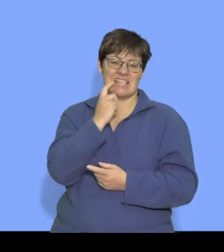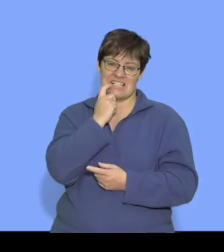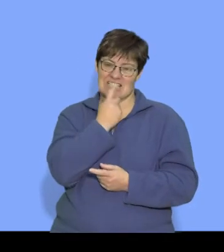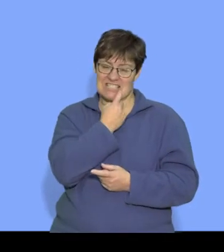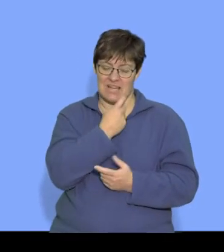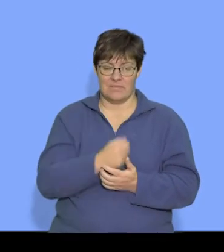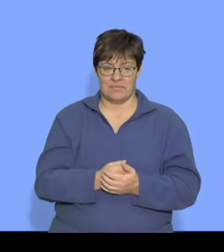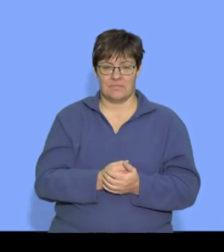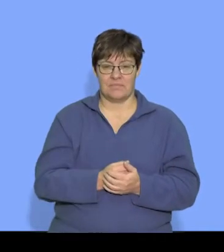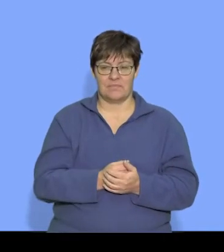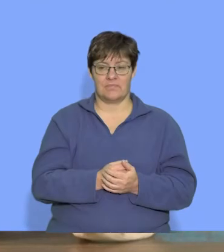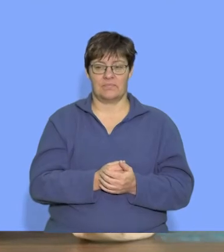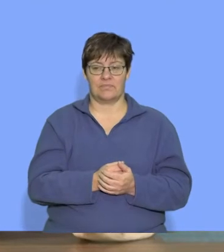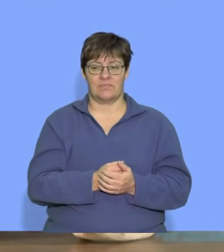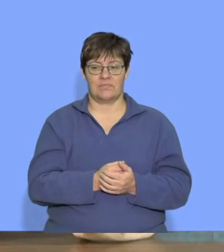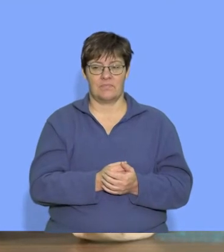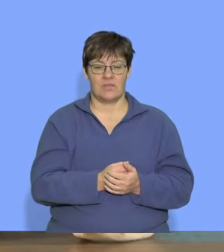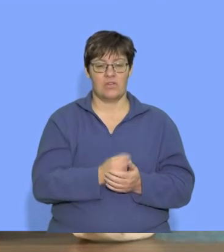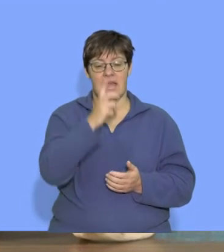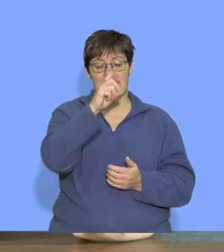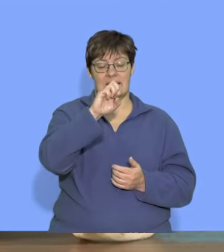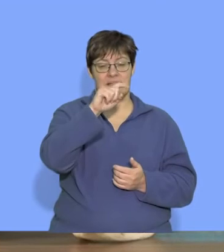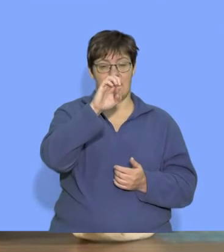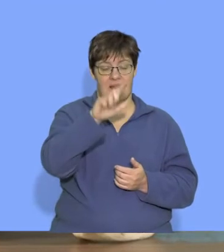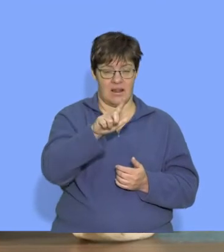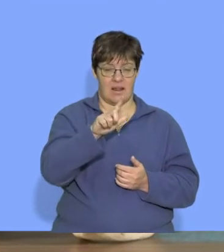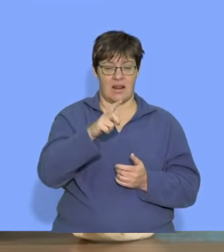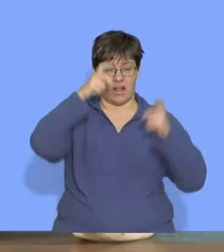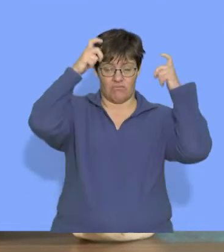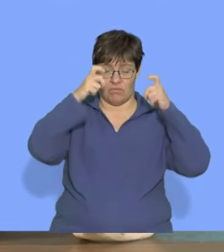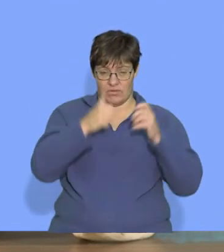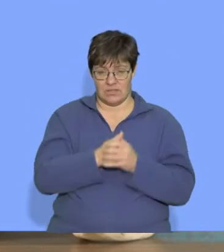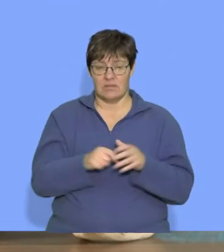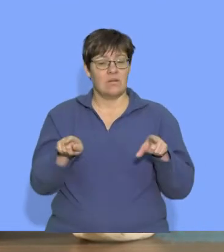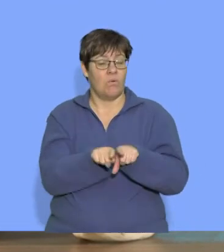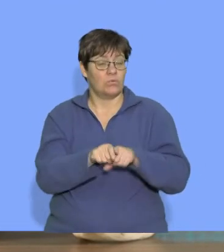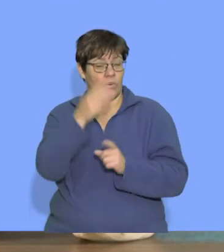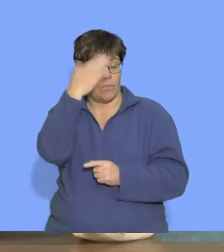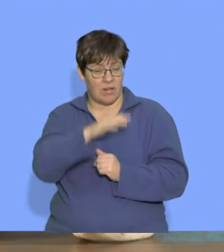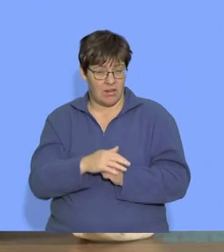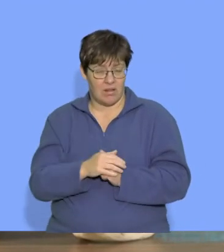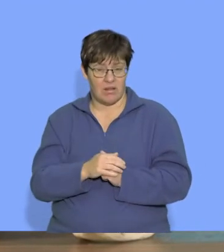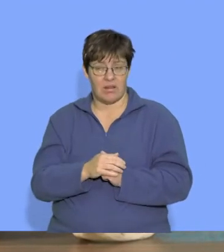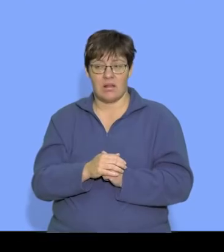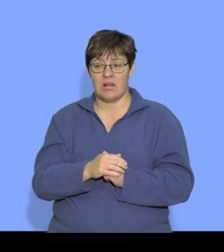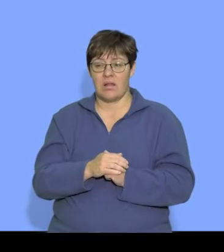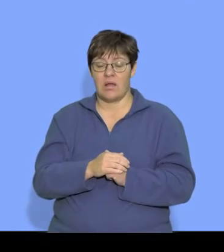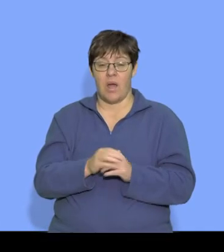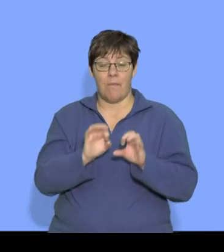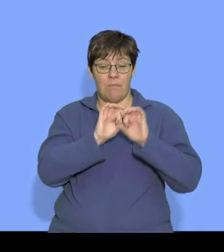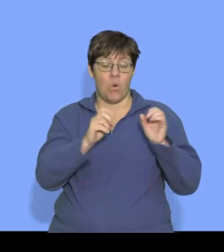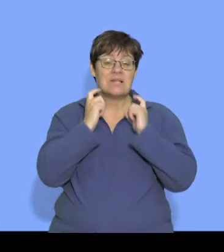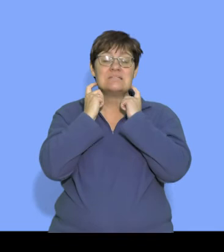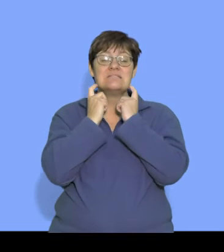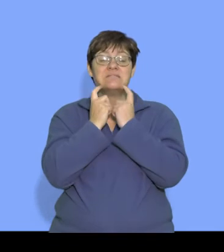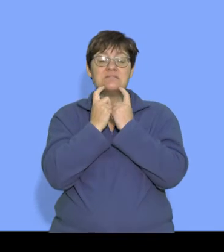in the mouth. So this is what we're looking at here, is the dental crown. We also do know that deep into the jawbone